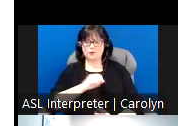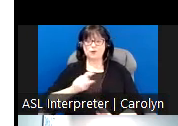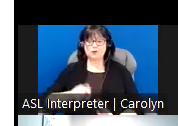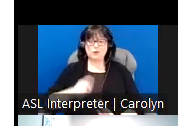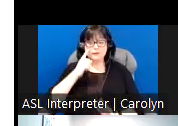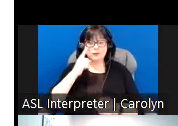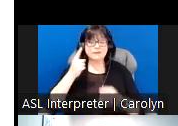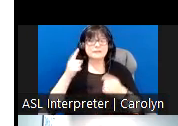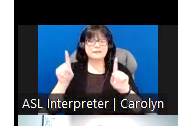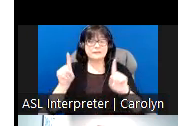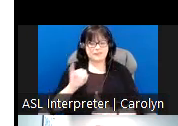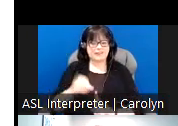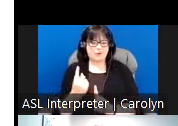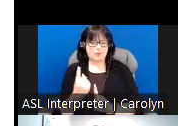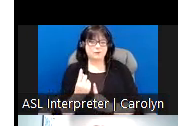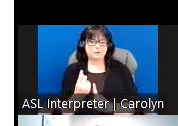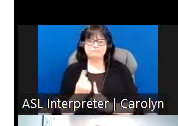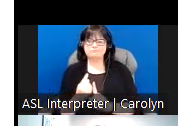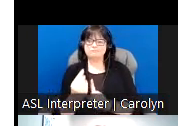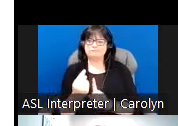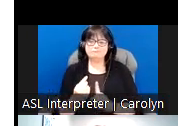to the next slide.